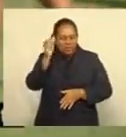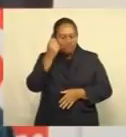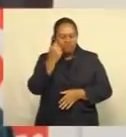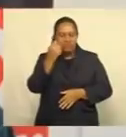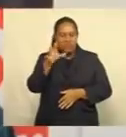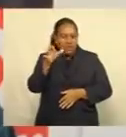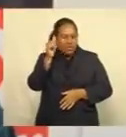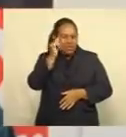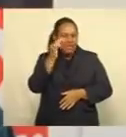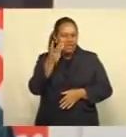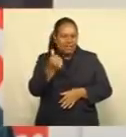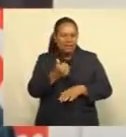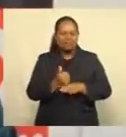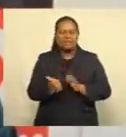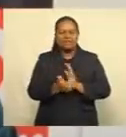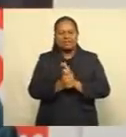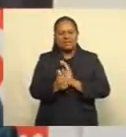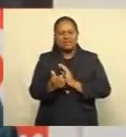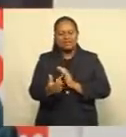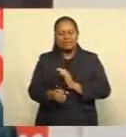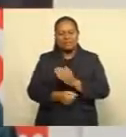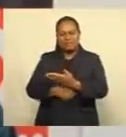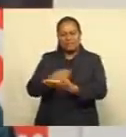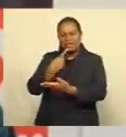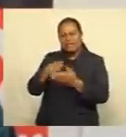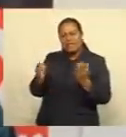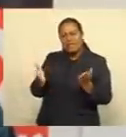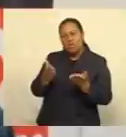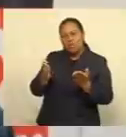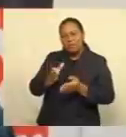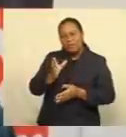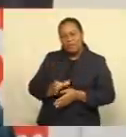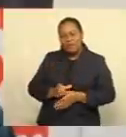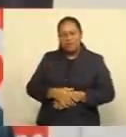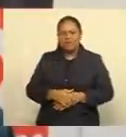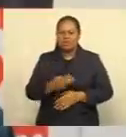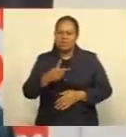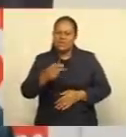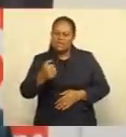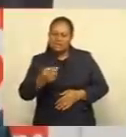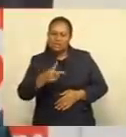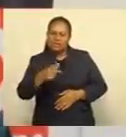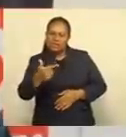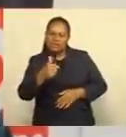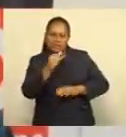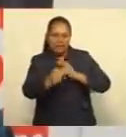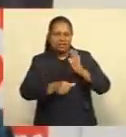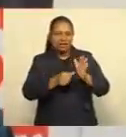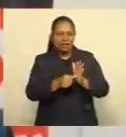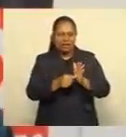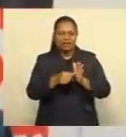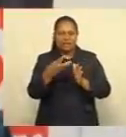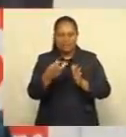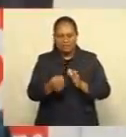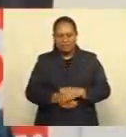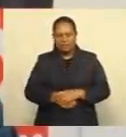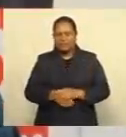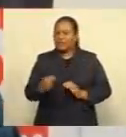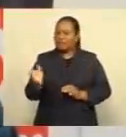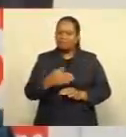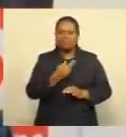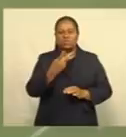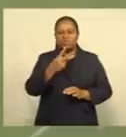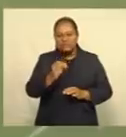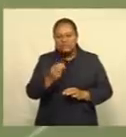our KB6, I think the oldest players in our KB6 is about 26 or 27 years old. The rest are all